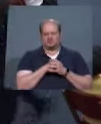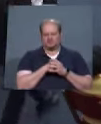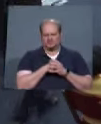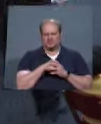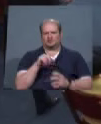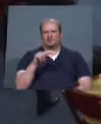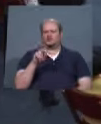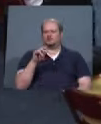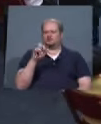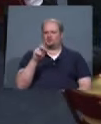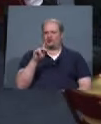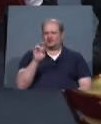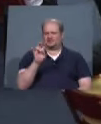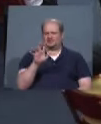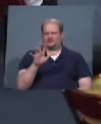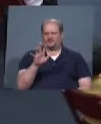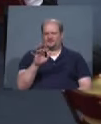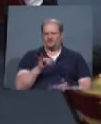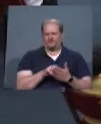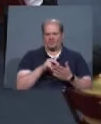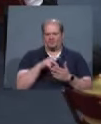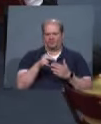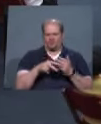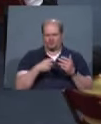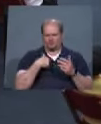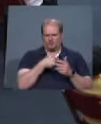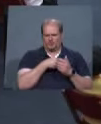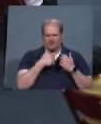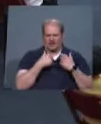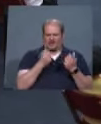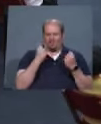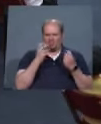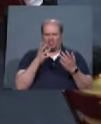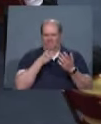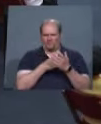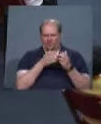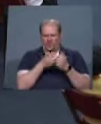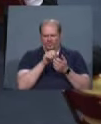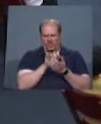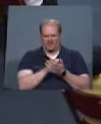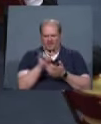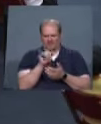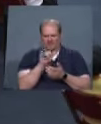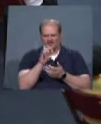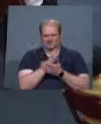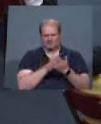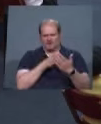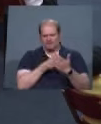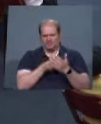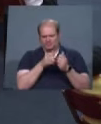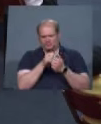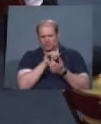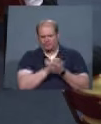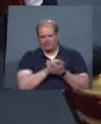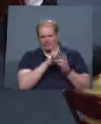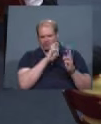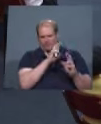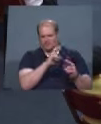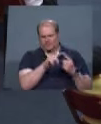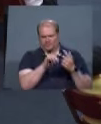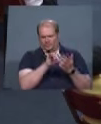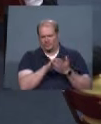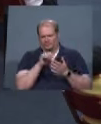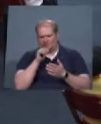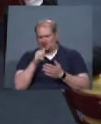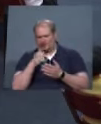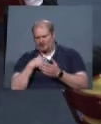The Track 75 project, didn't we have a lot of opposition towards that? Didn't we have, like, some opposition with respect to that one that we're not